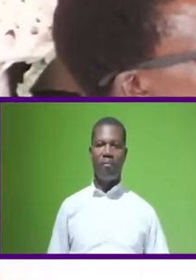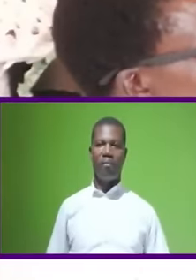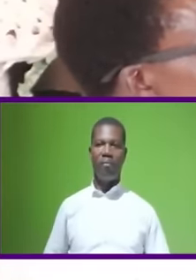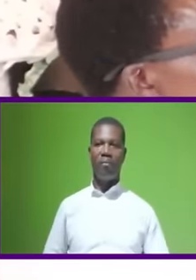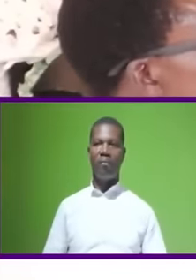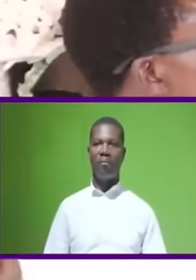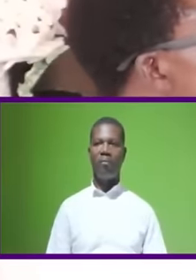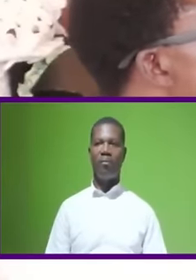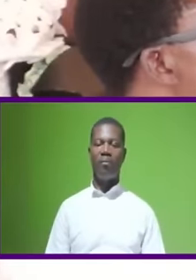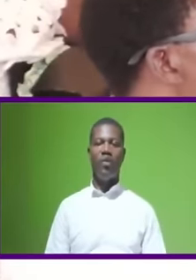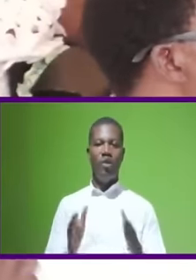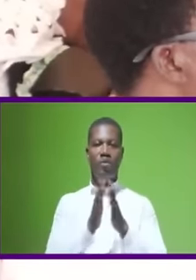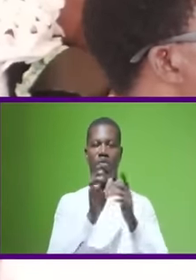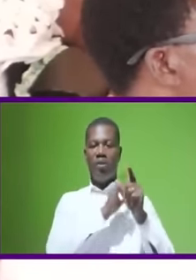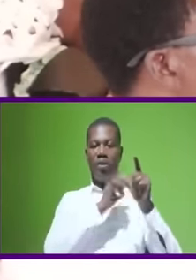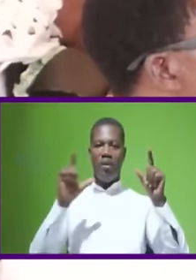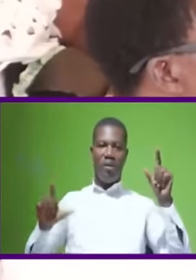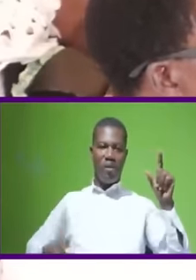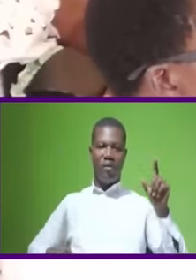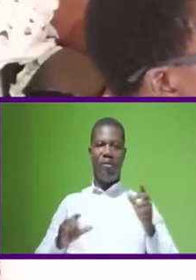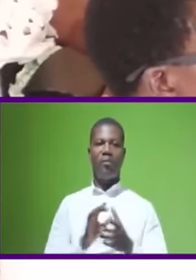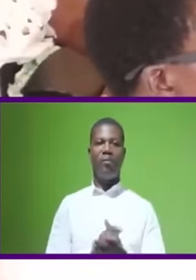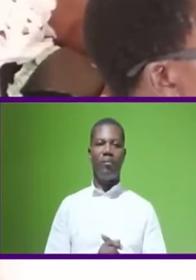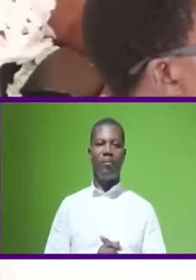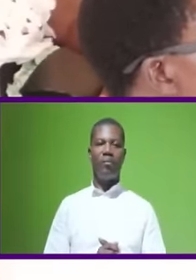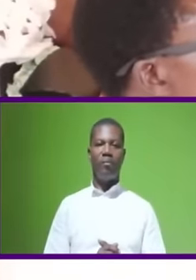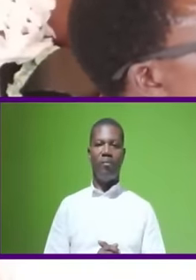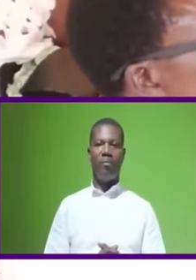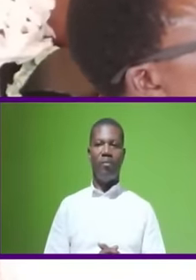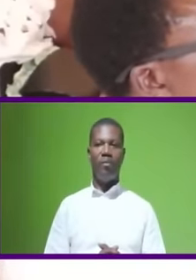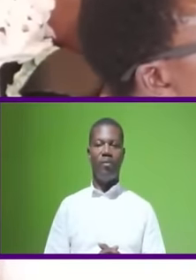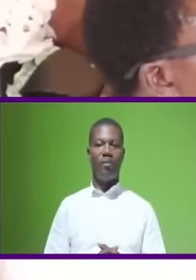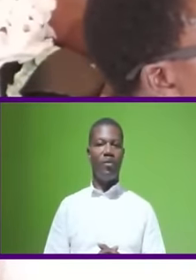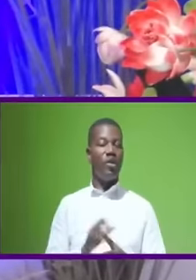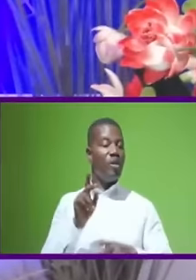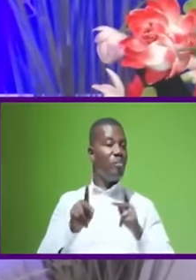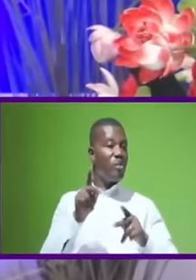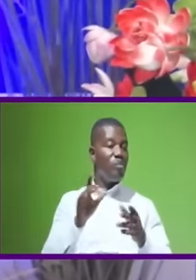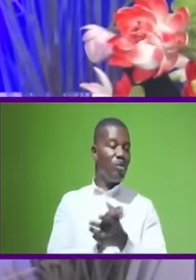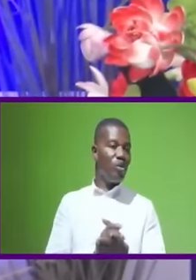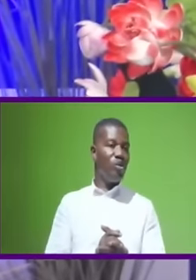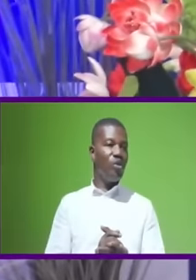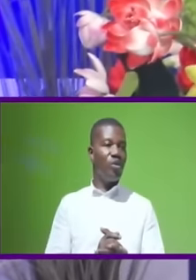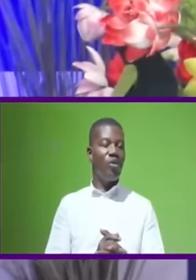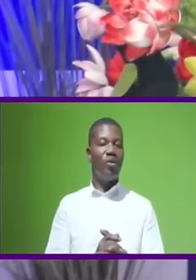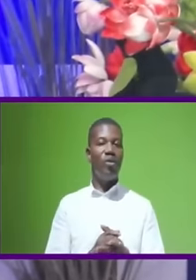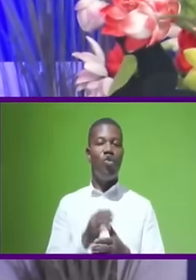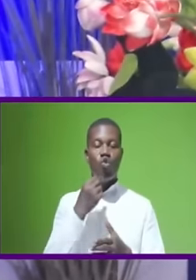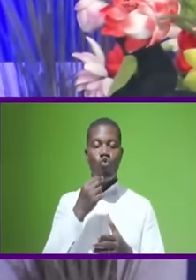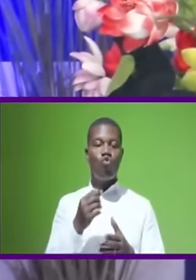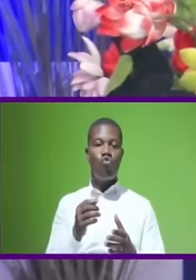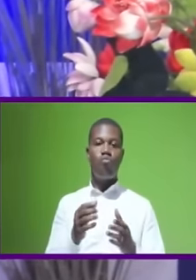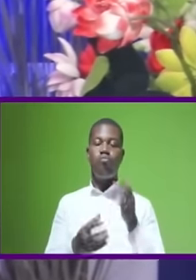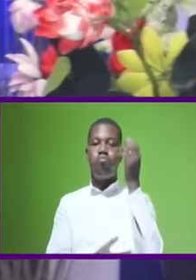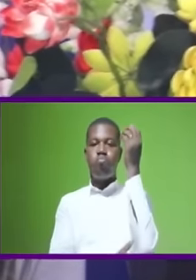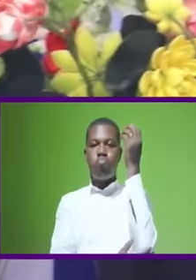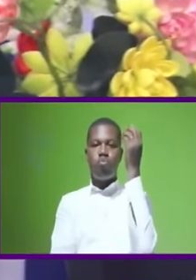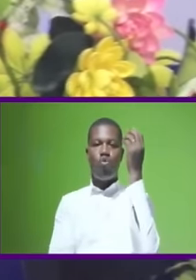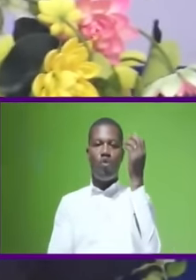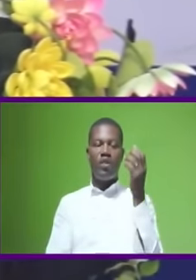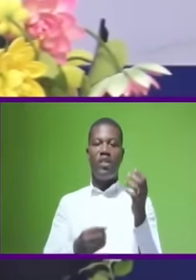Powerful. Praise the Lord. Hallelujah. One man here one was a GD for.